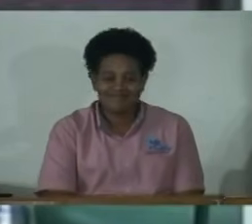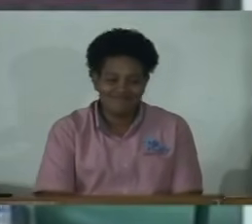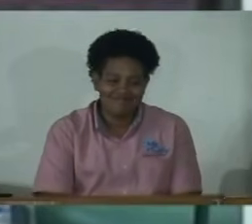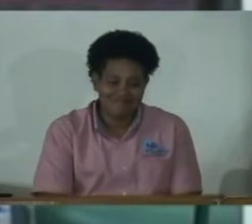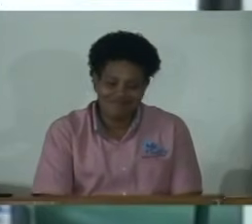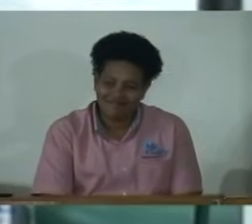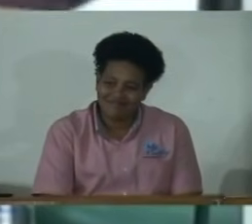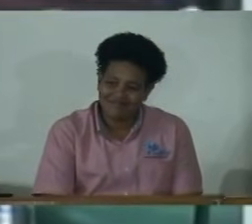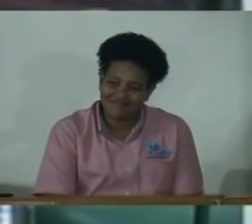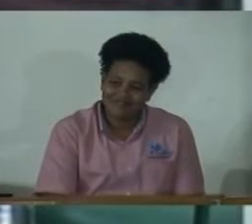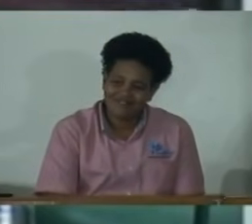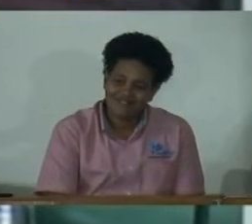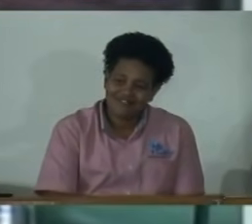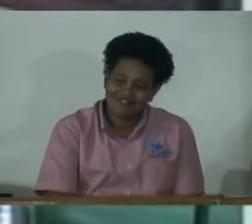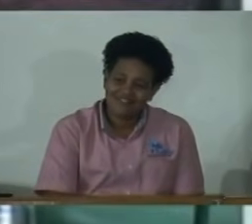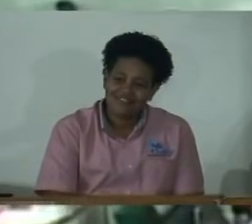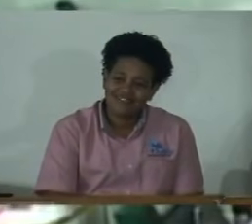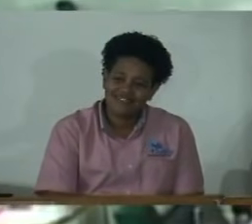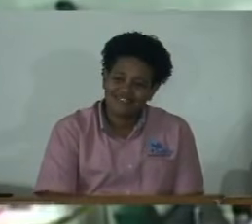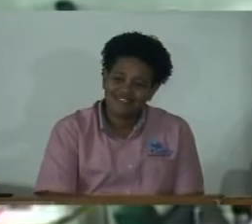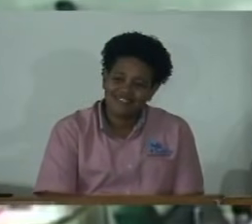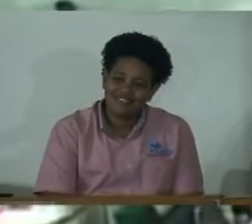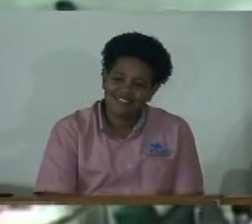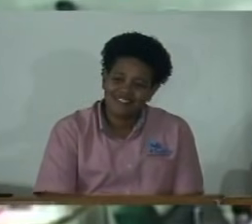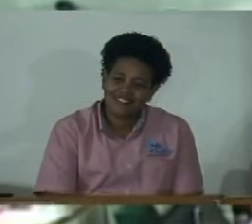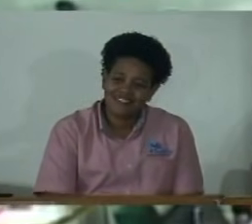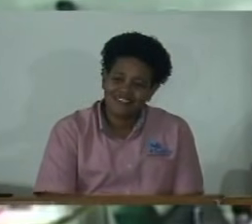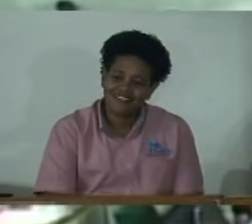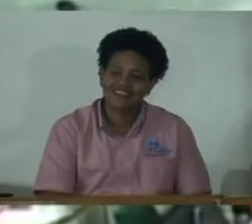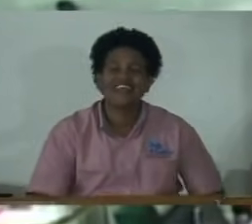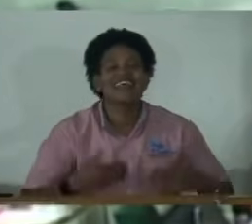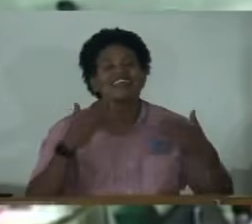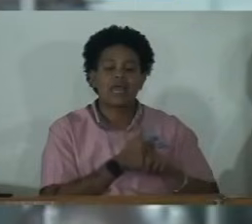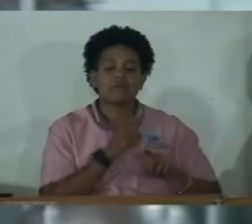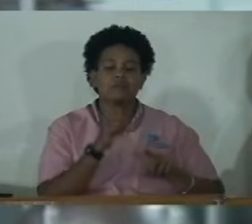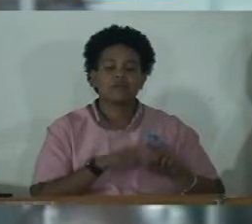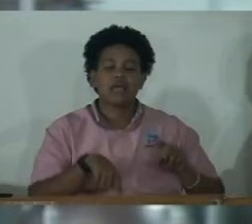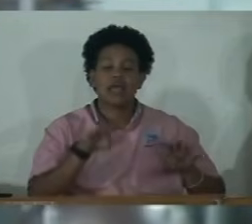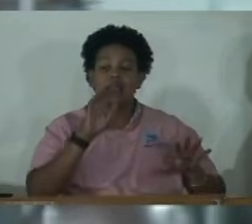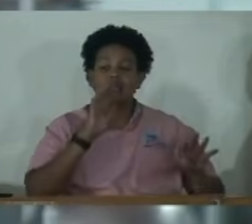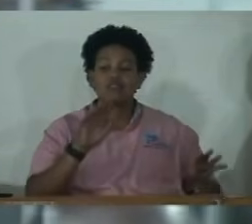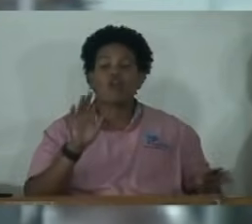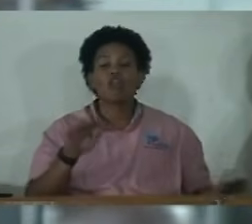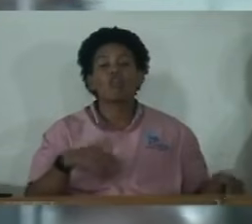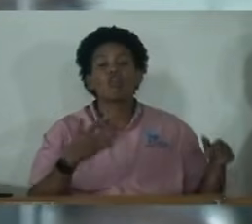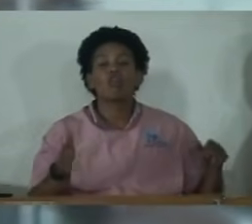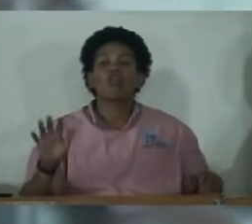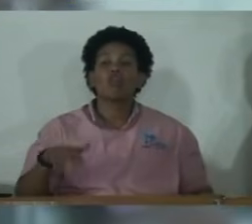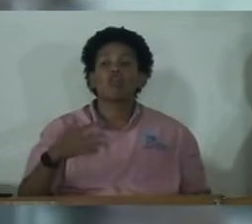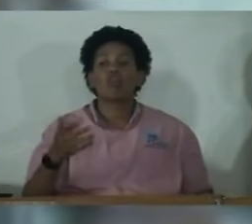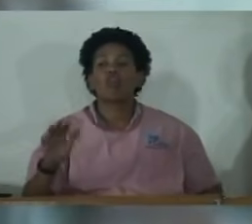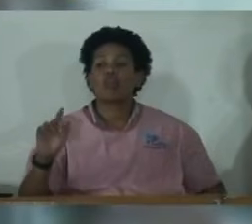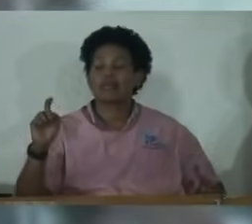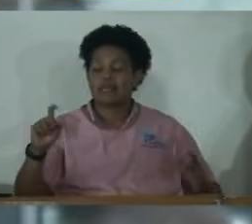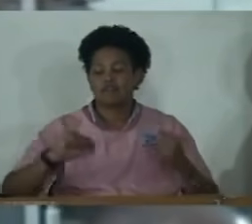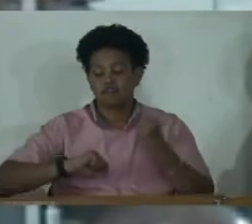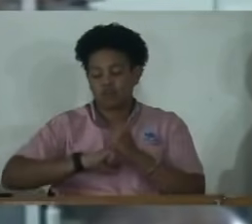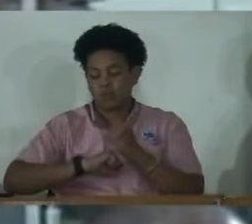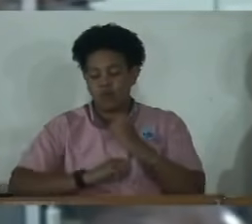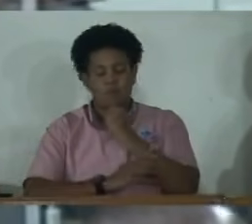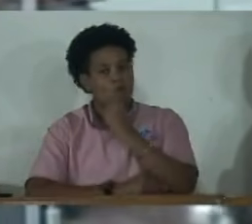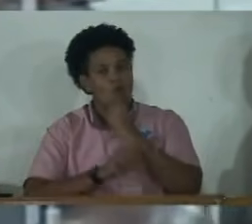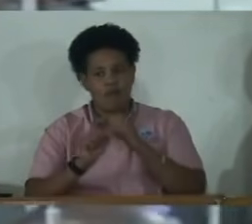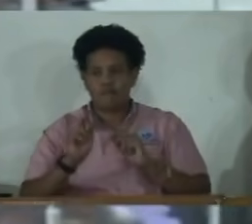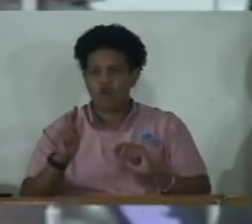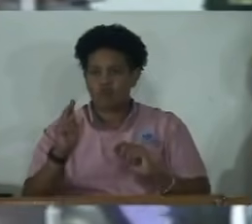that $100 million has been earmarked for social assistance to the poor and vulnerable in the 63